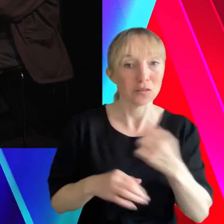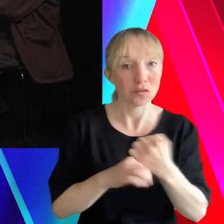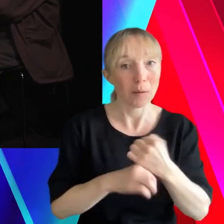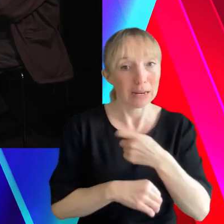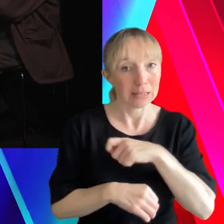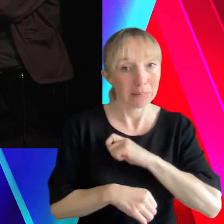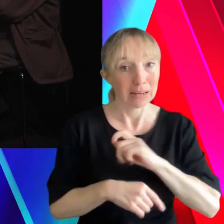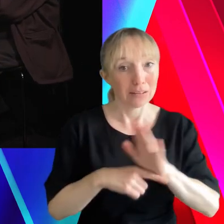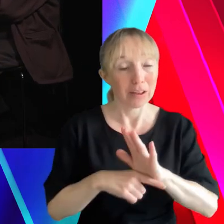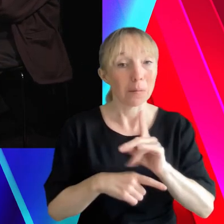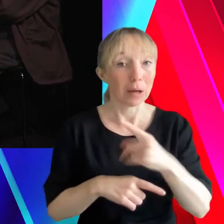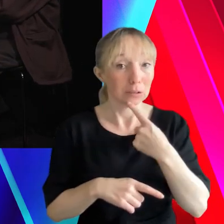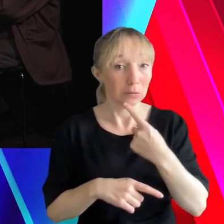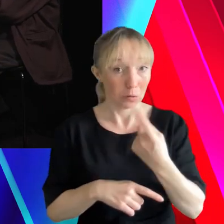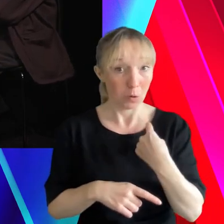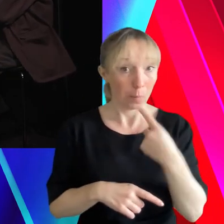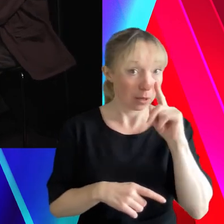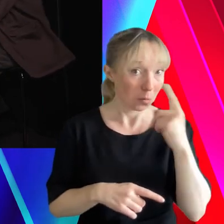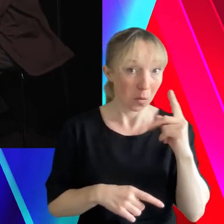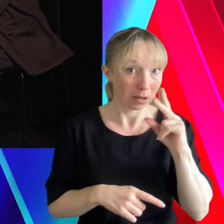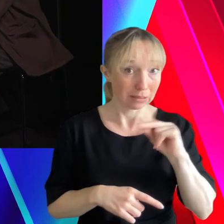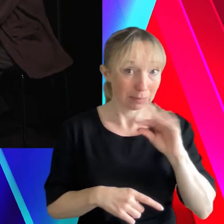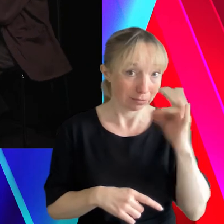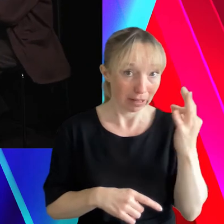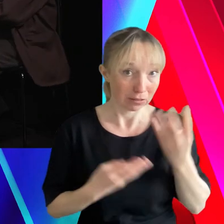you're not fluent in French either. Well, you could have fooled me.